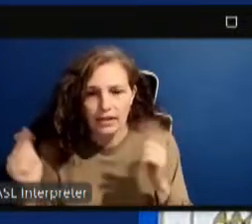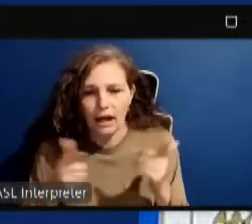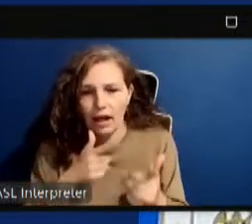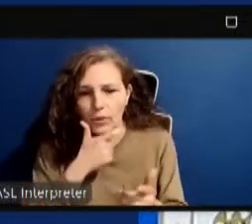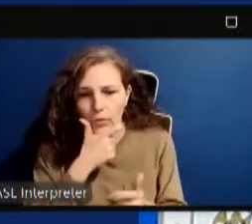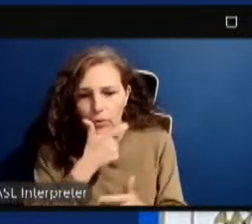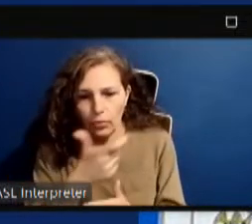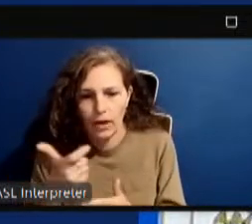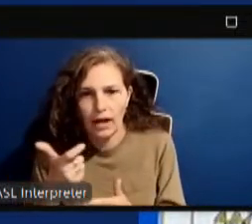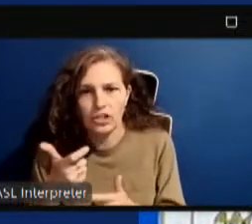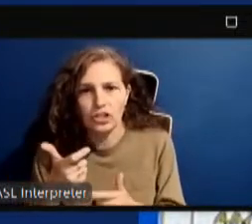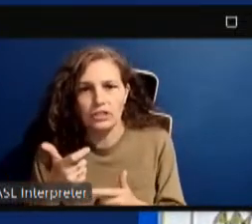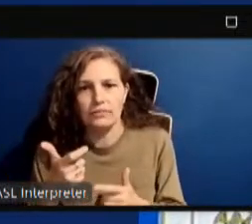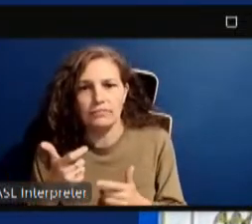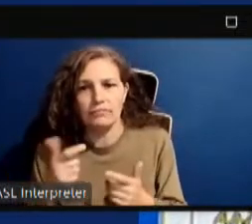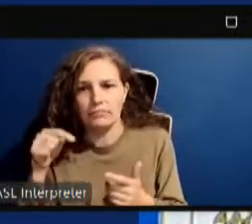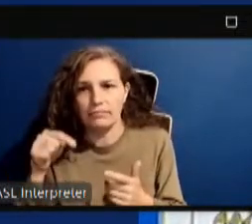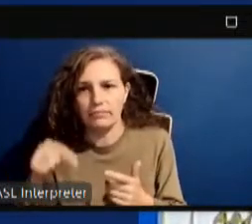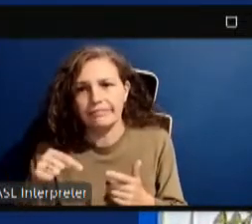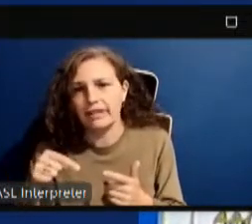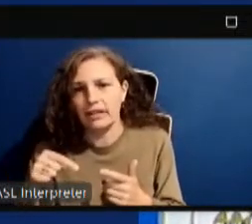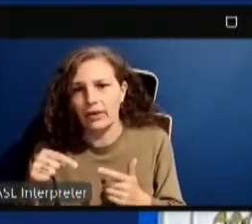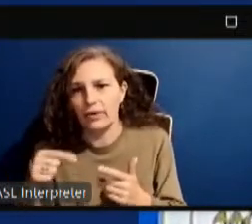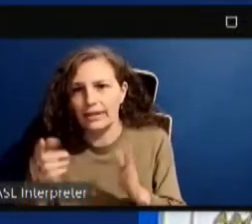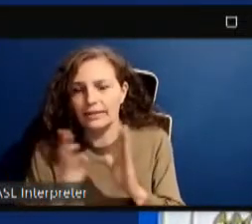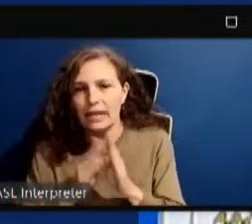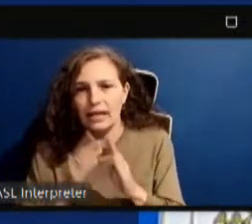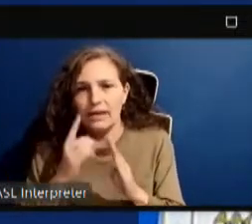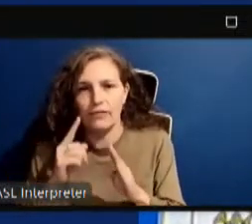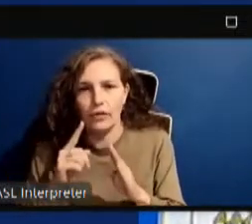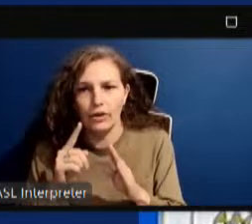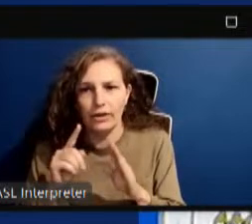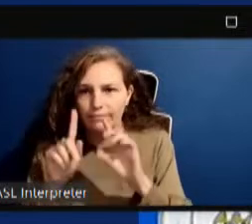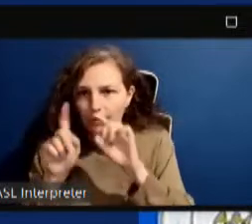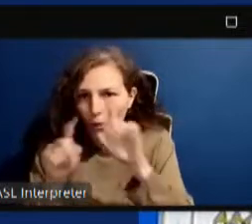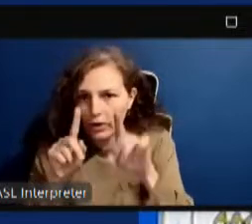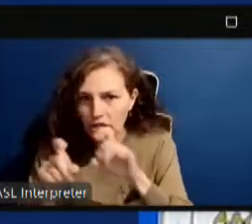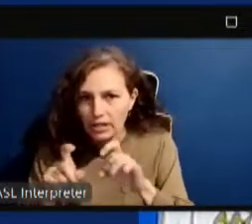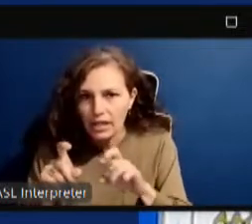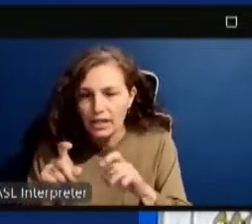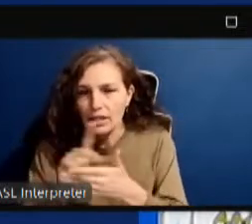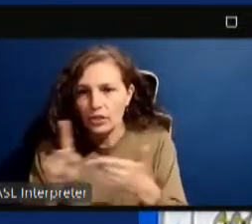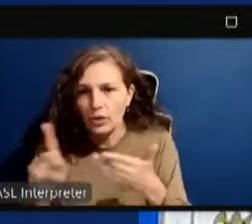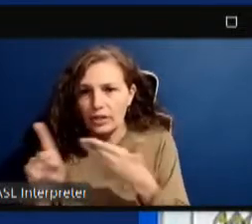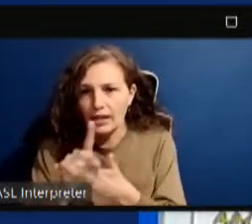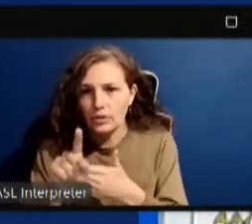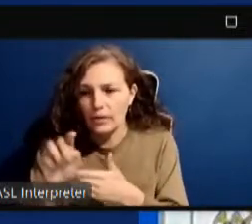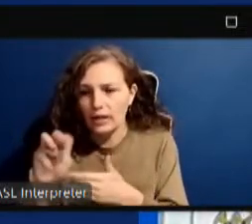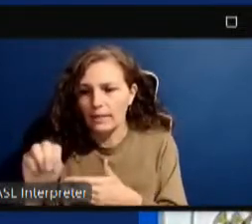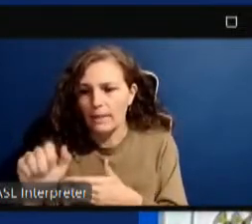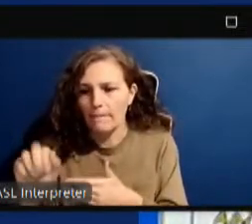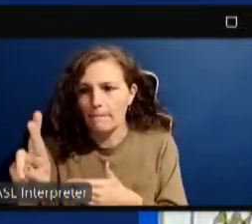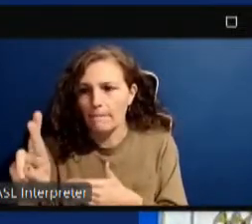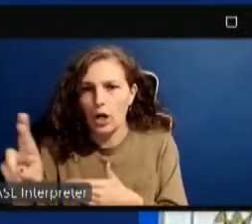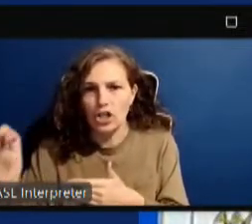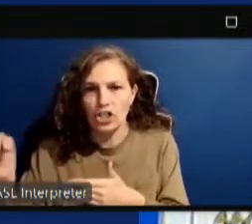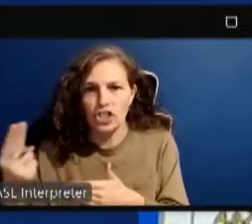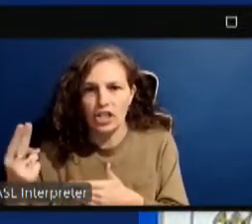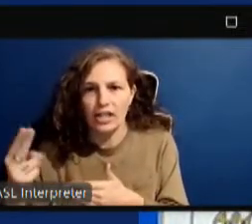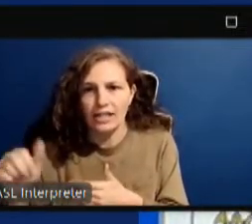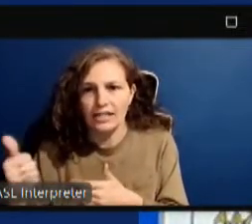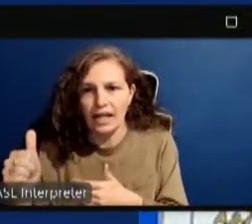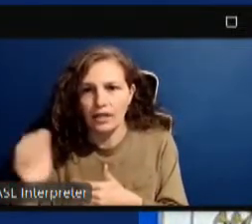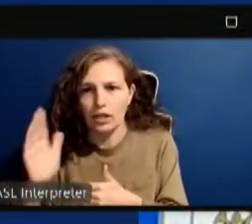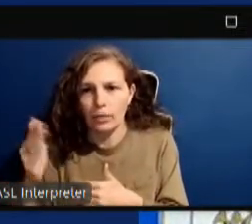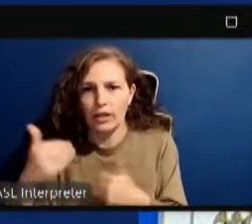gathered here to answer your questions. And I just want to clarify, for next Monday, so that would be March 10th, we're going to have